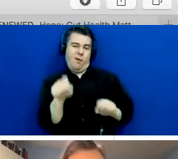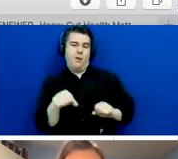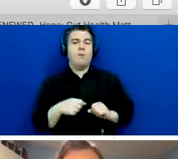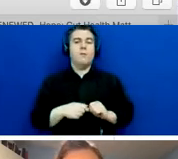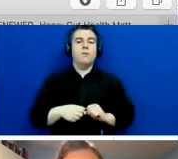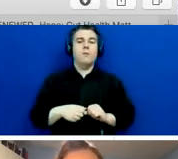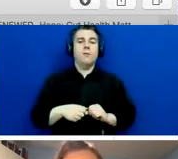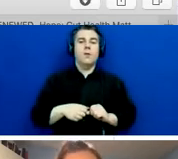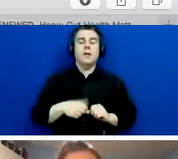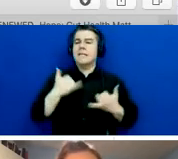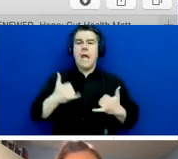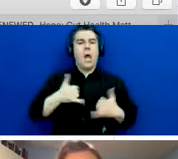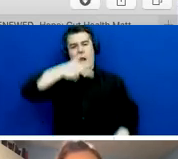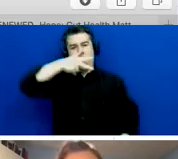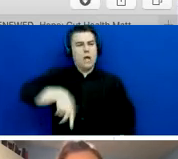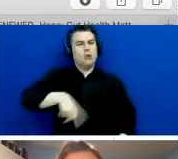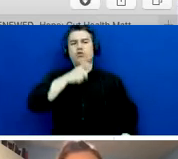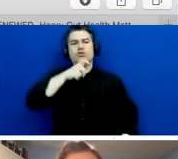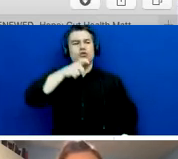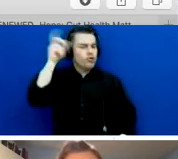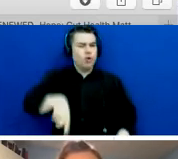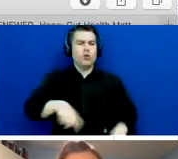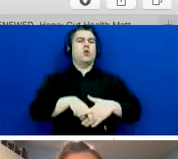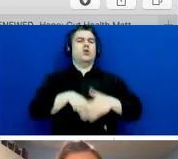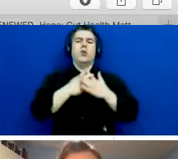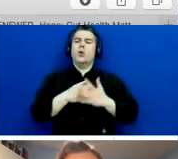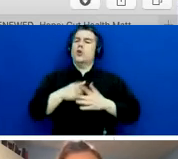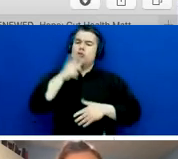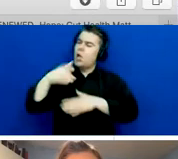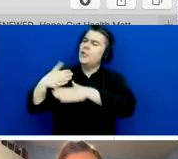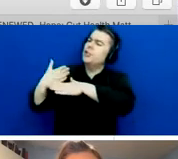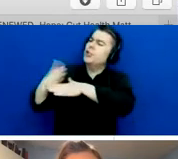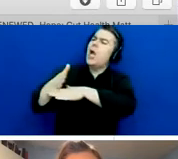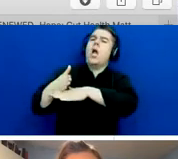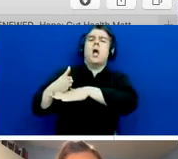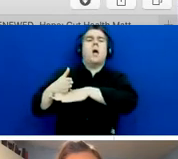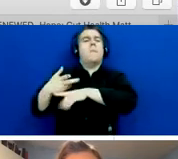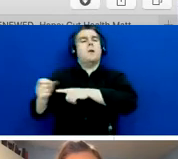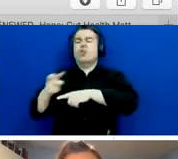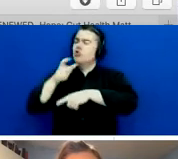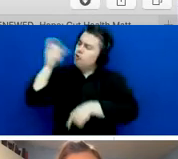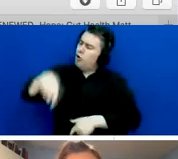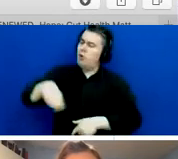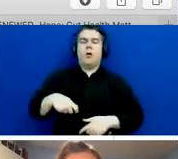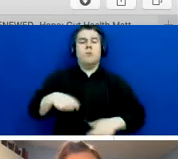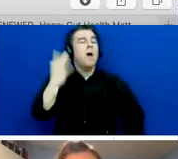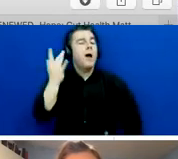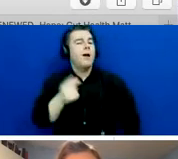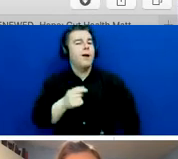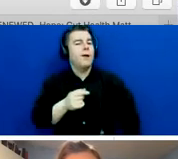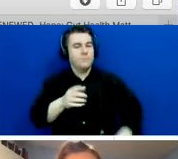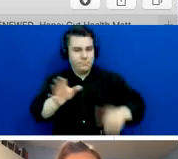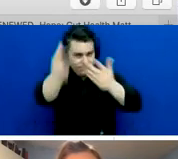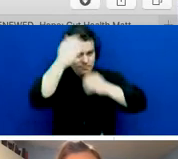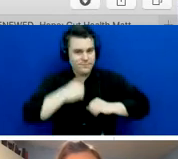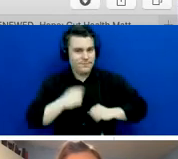why now is not a good time to reach out and share Plexus and build your business. People are a little bit distracted with things